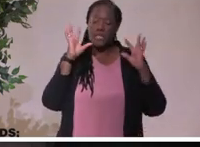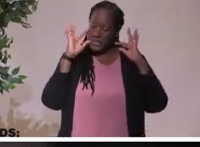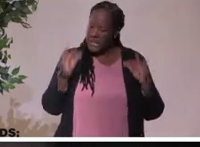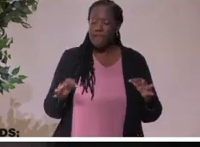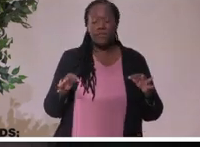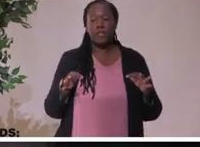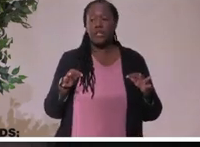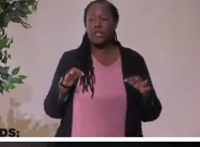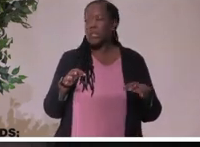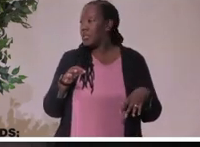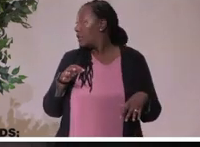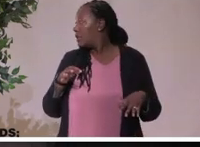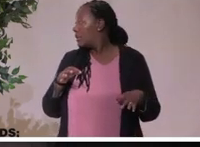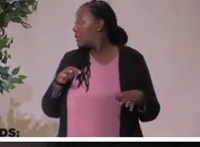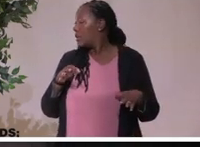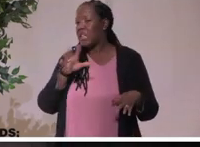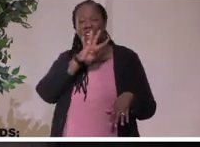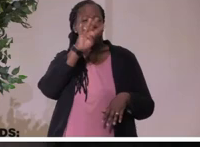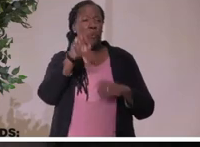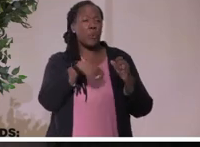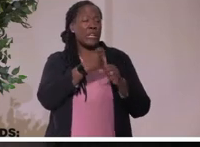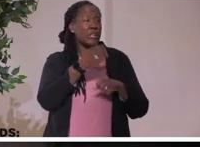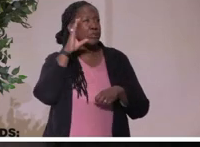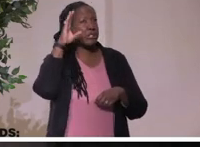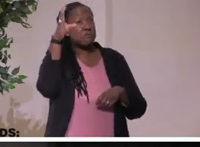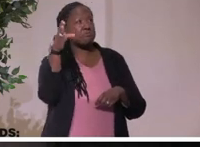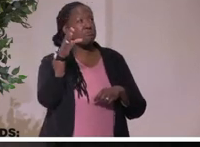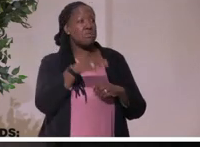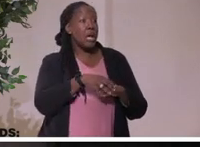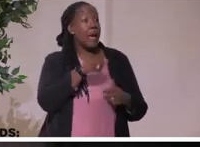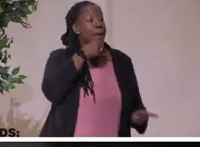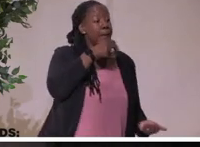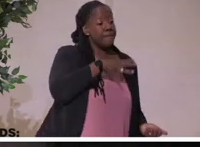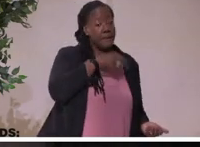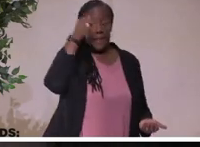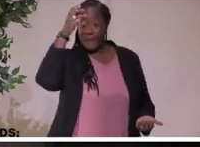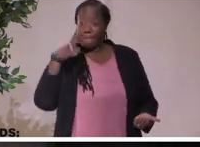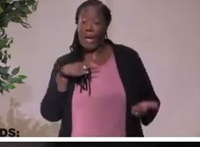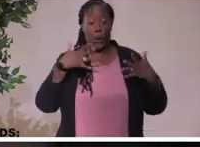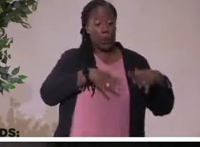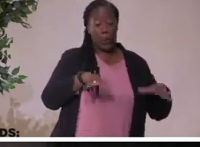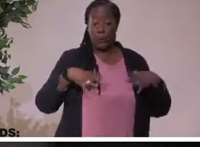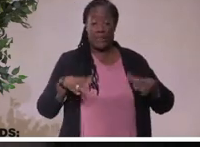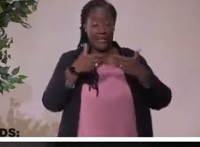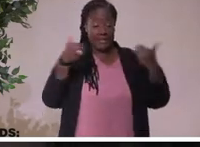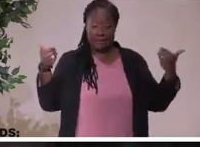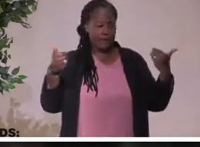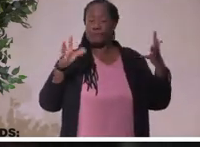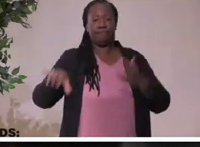believe in 40 years we'll be doing away with male and female clothing, I think.